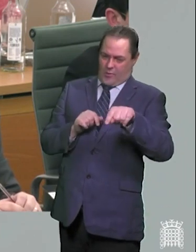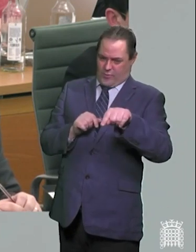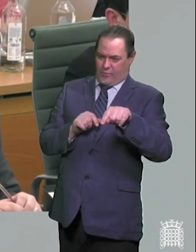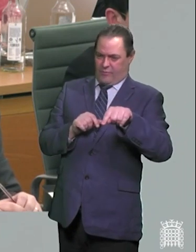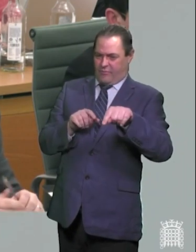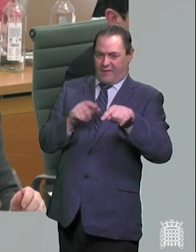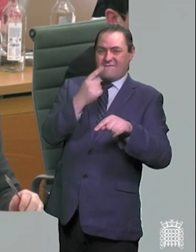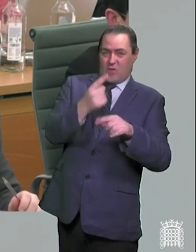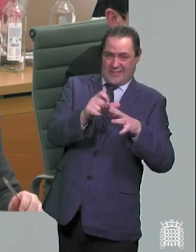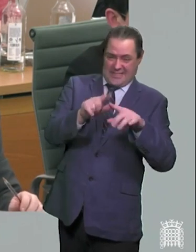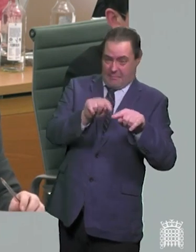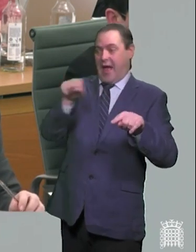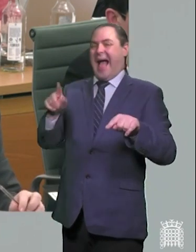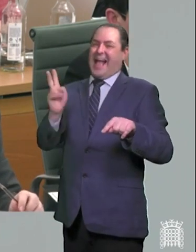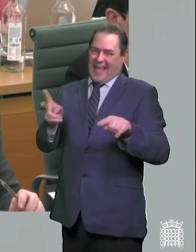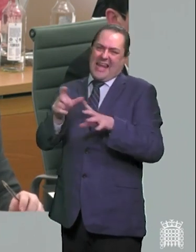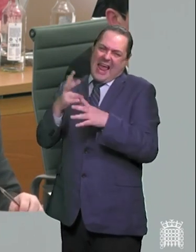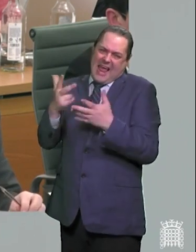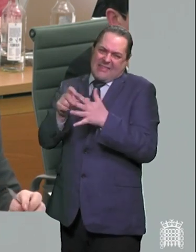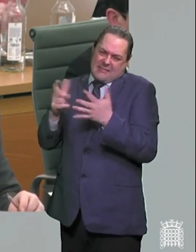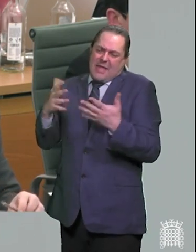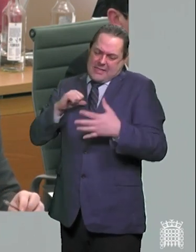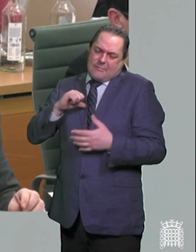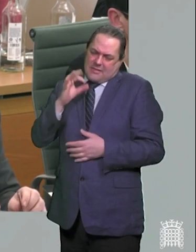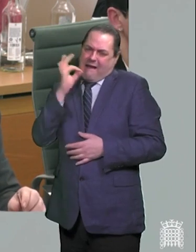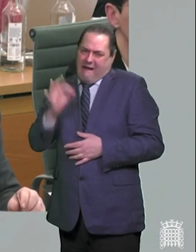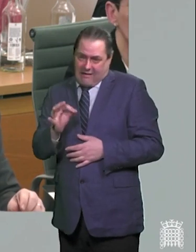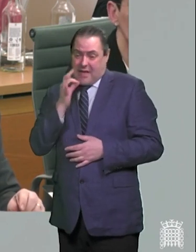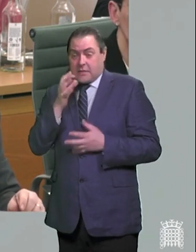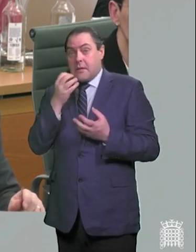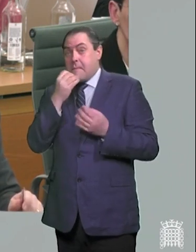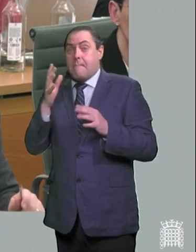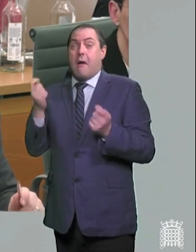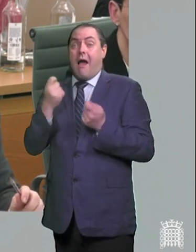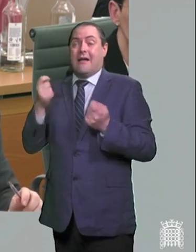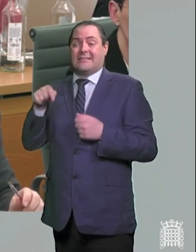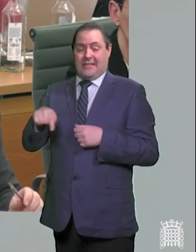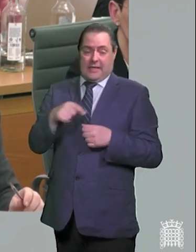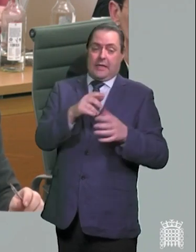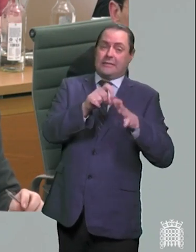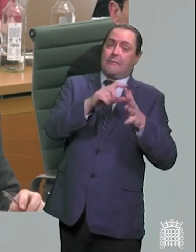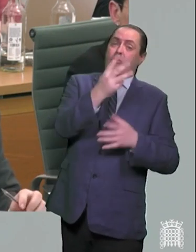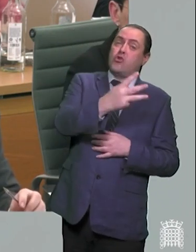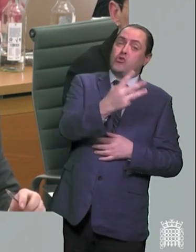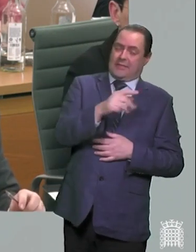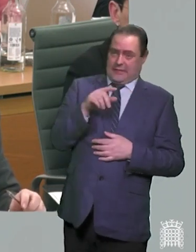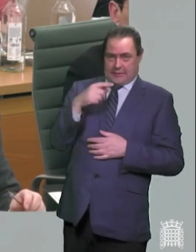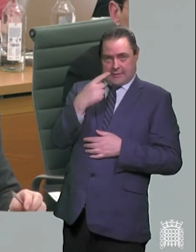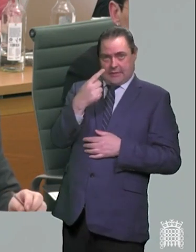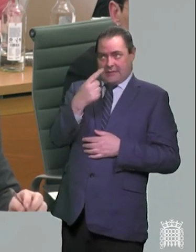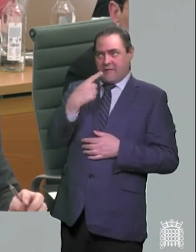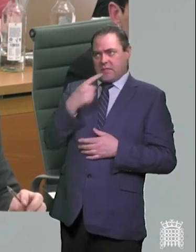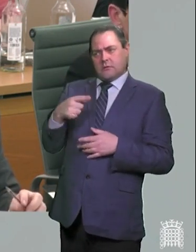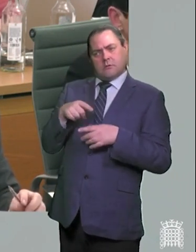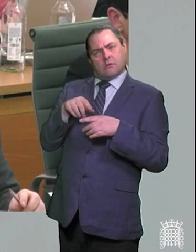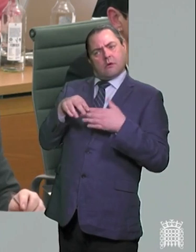8th of December, you were asked if there was a party in number 10 on the 13th of November, and you told the House the